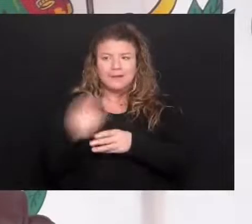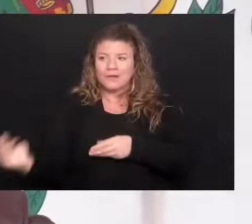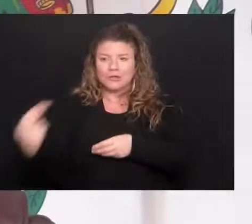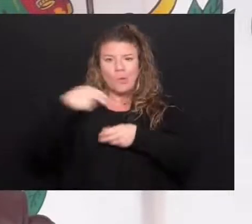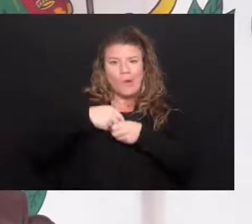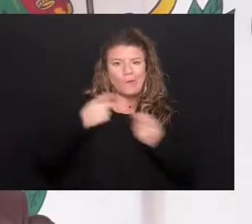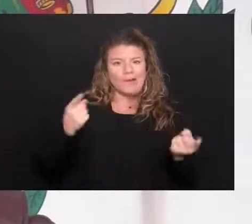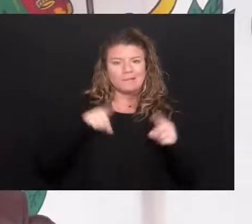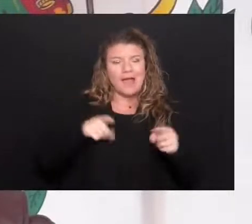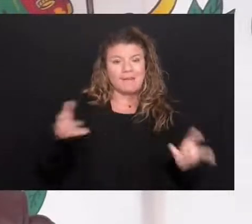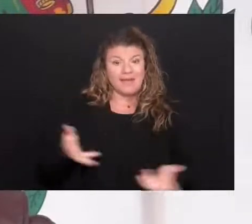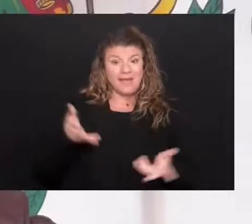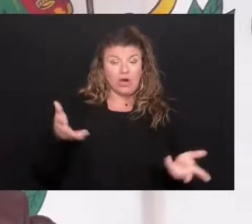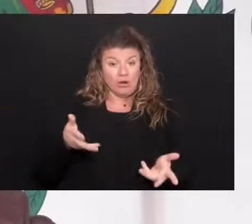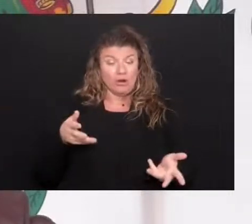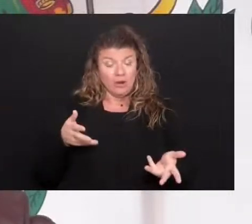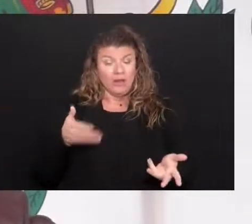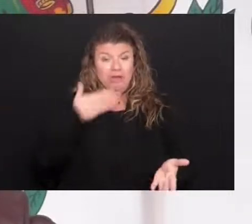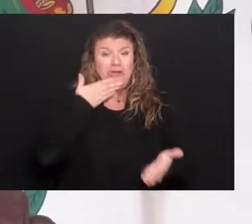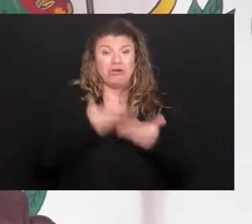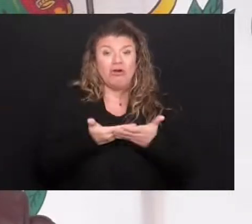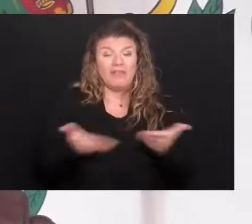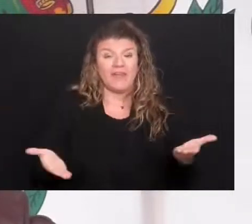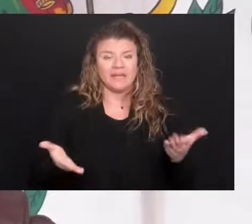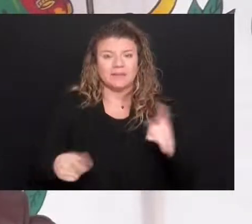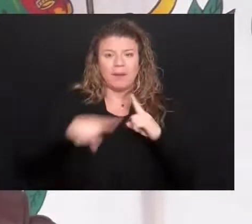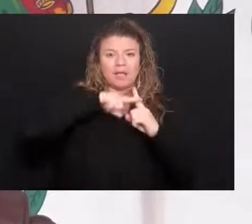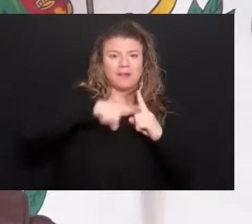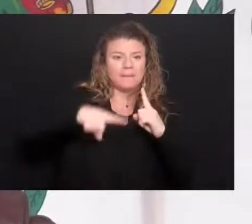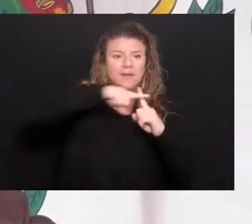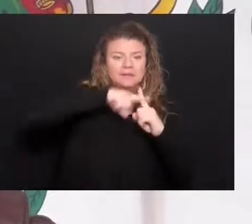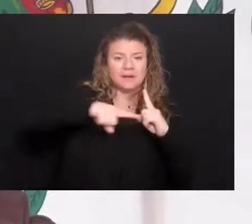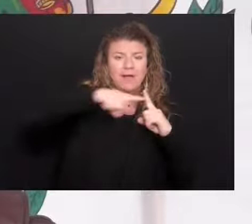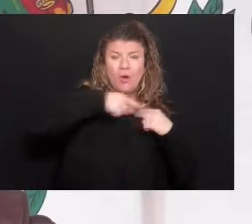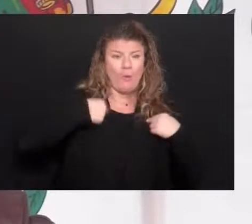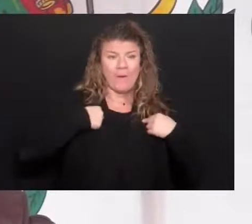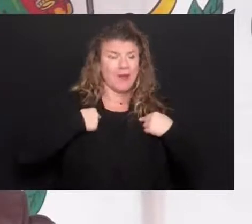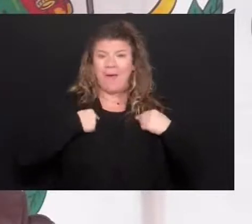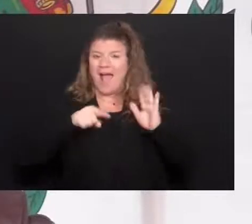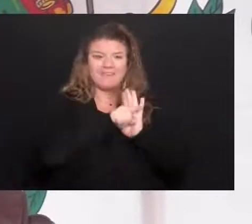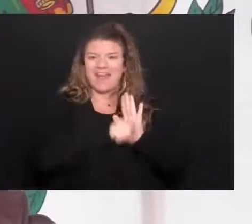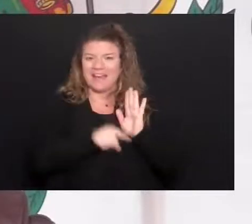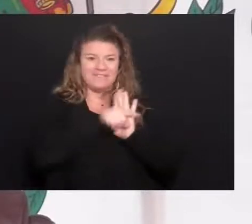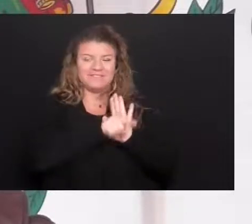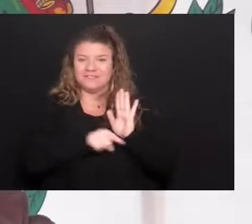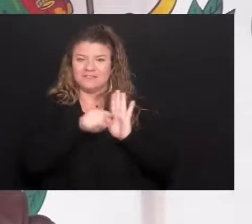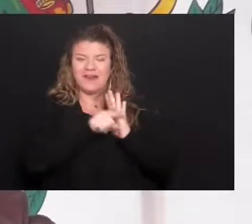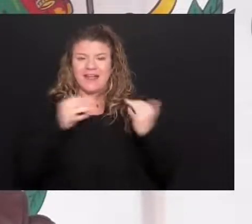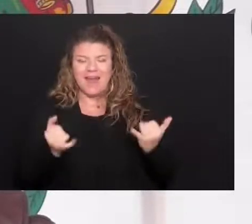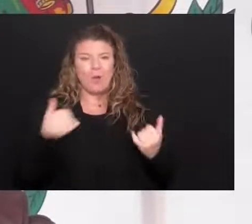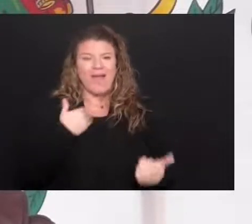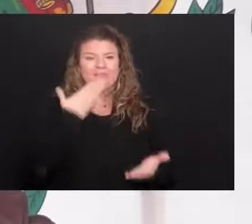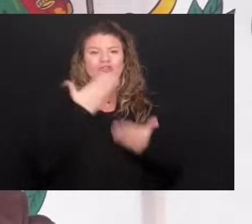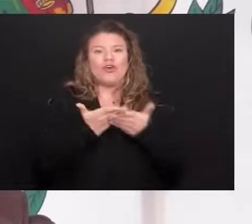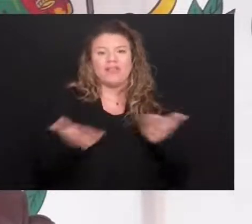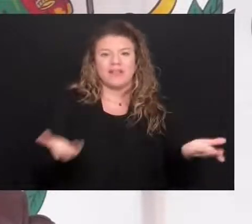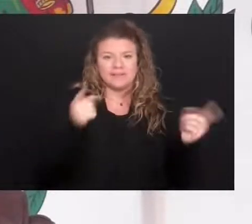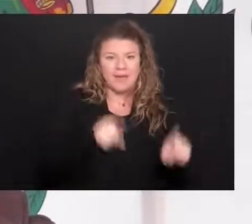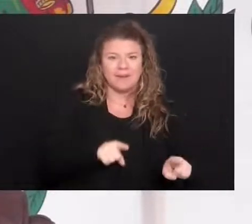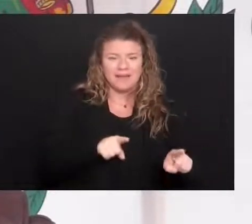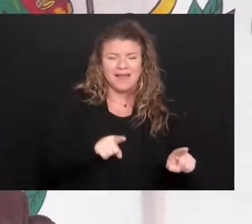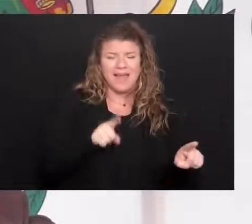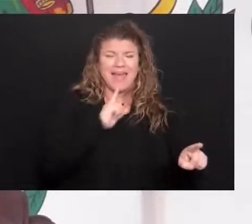here. Goodness, surpluses, not deficits. Absolutely goodness that's going on.